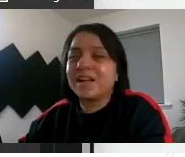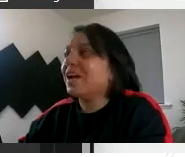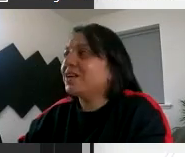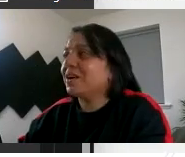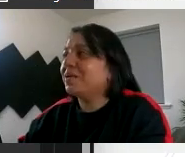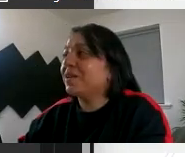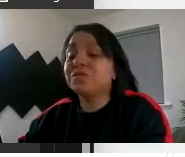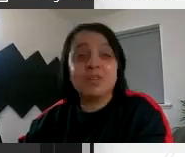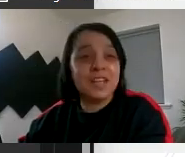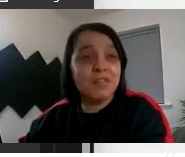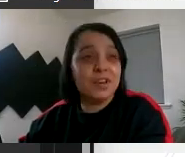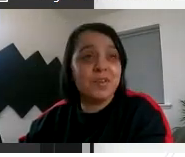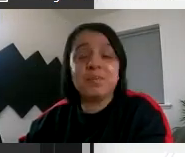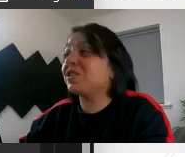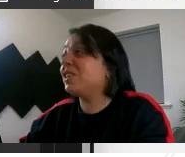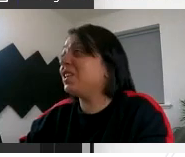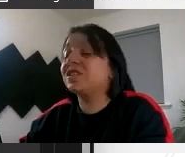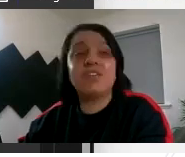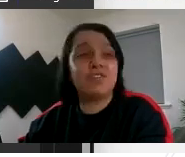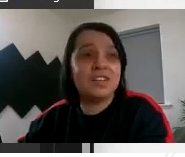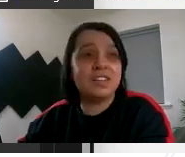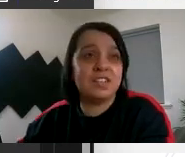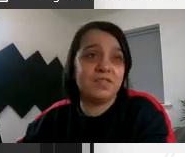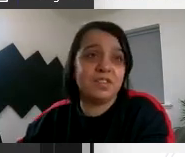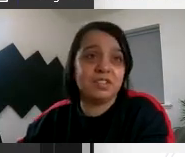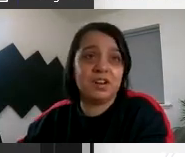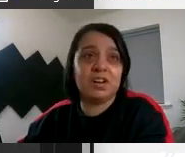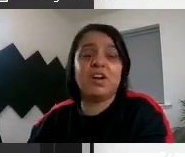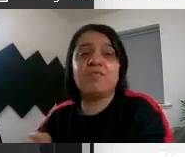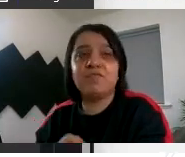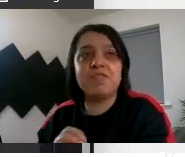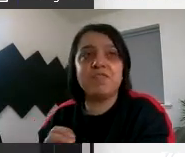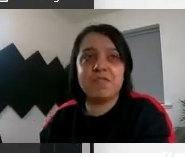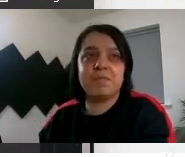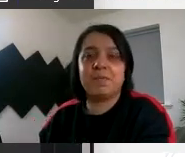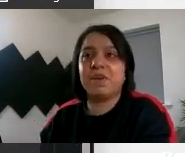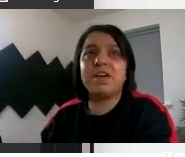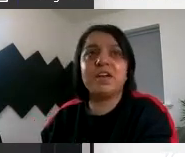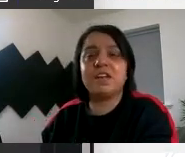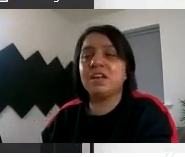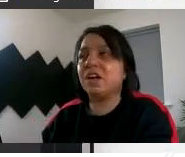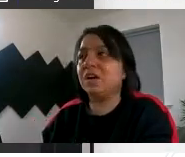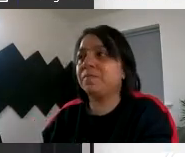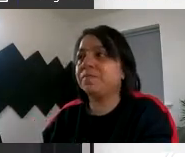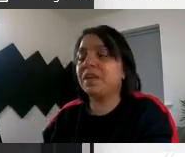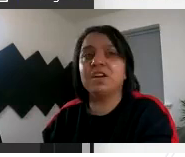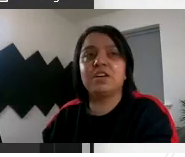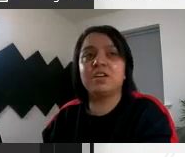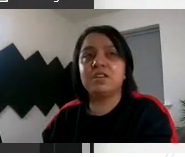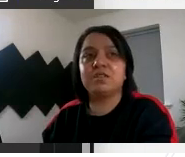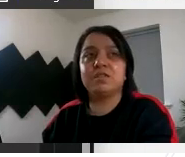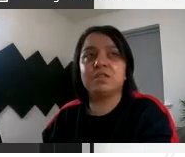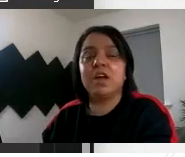Okay, so that's good that you haven't heard of her because she is just a reality TV star, very, very popular in